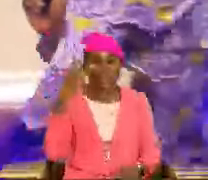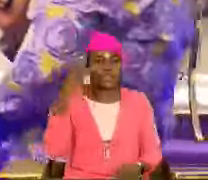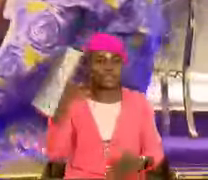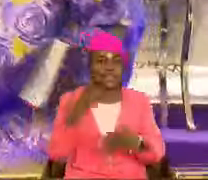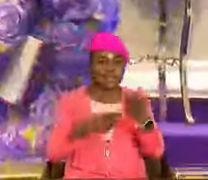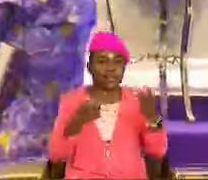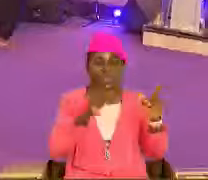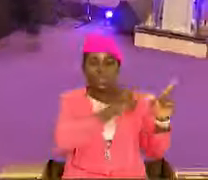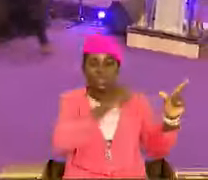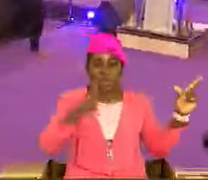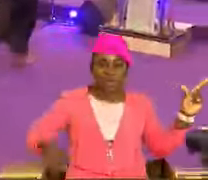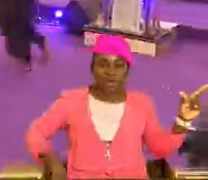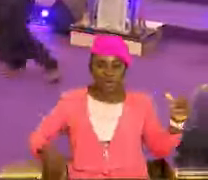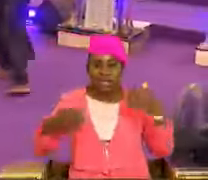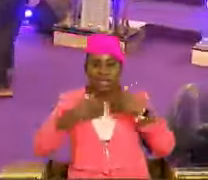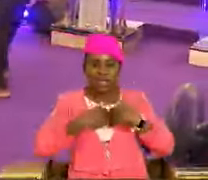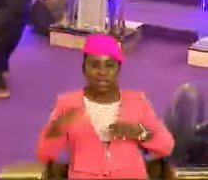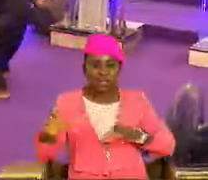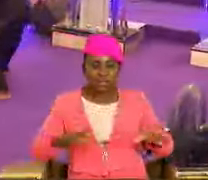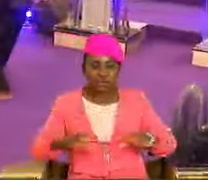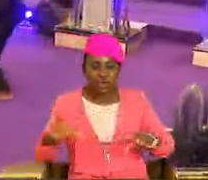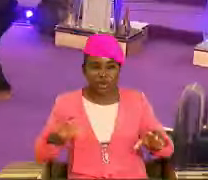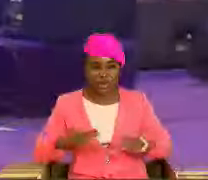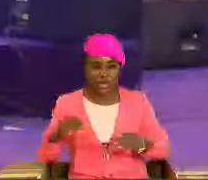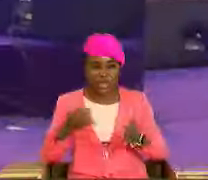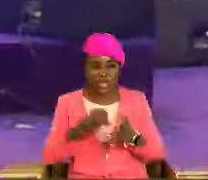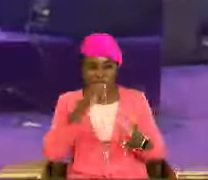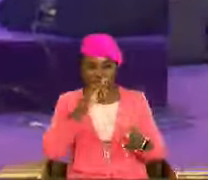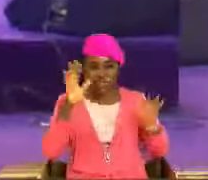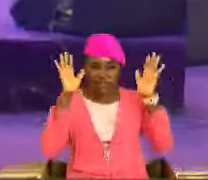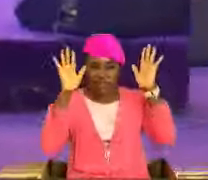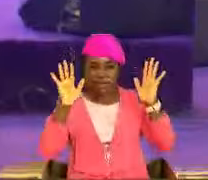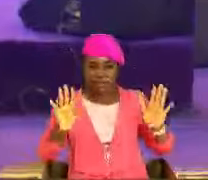the Lord Has Done is